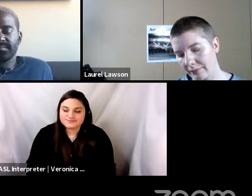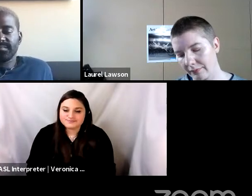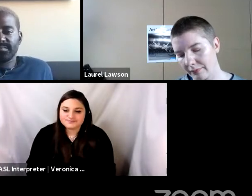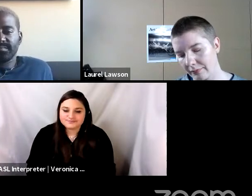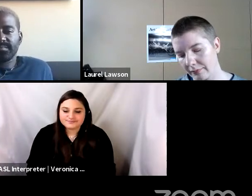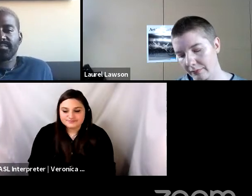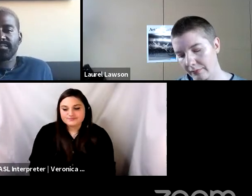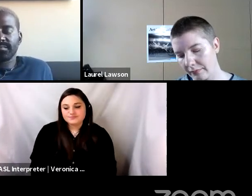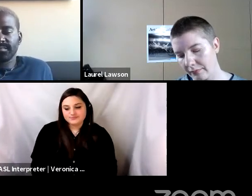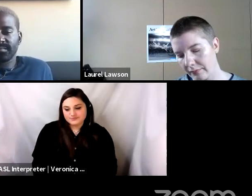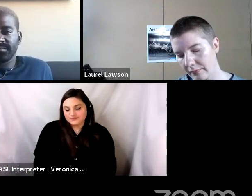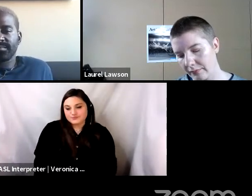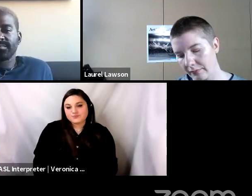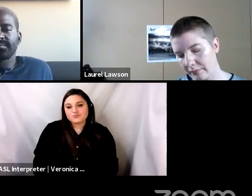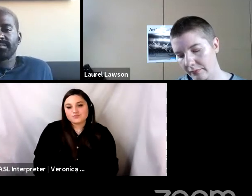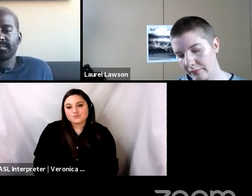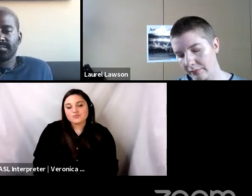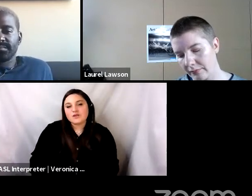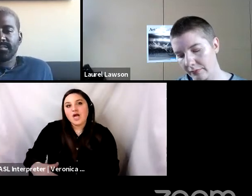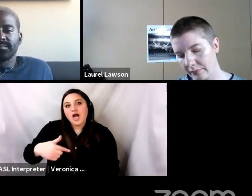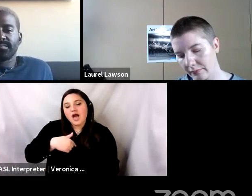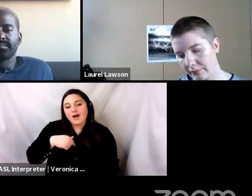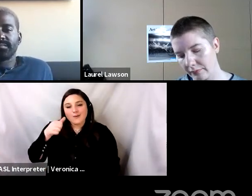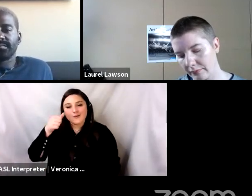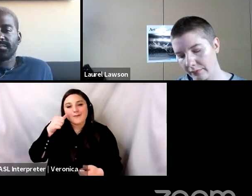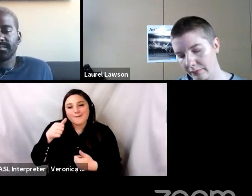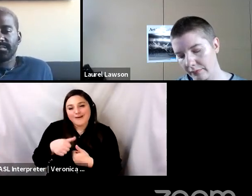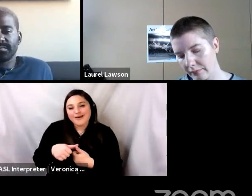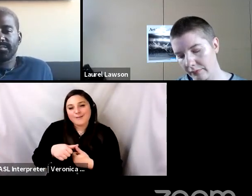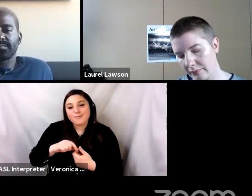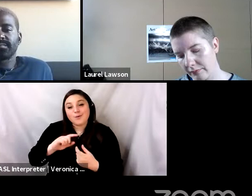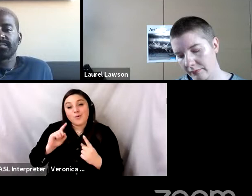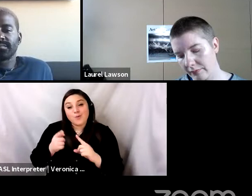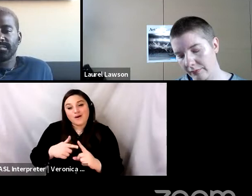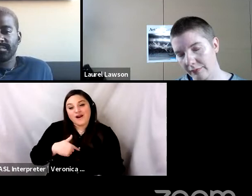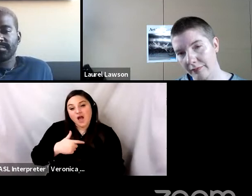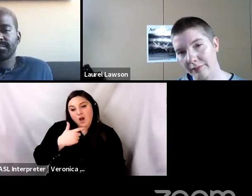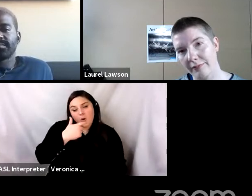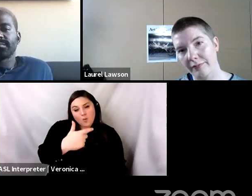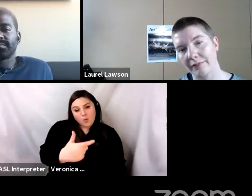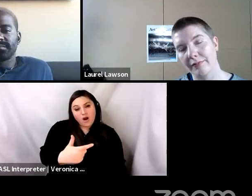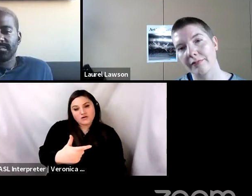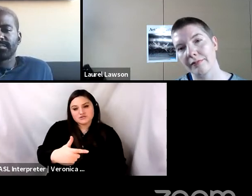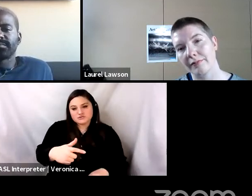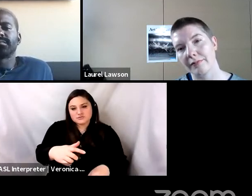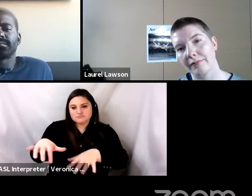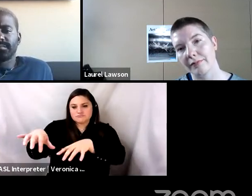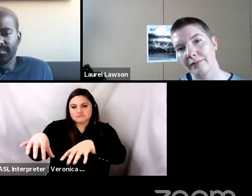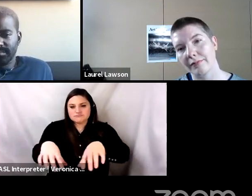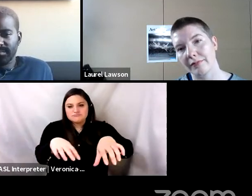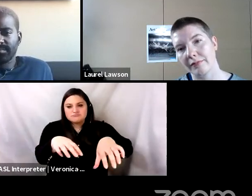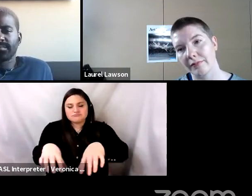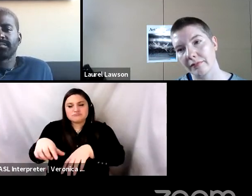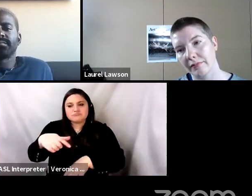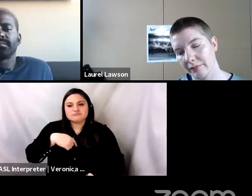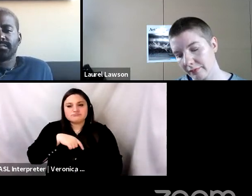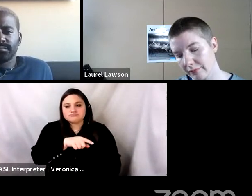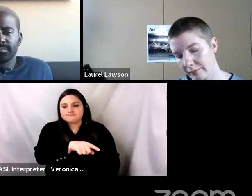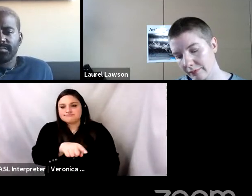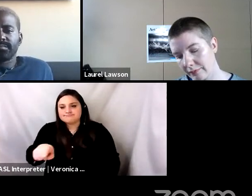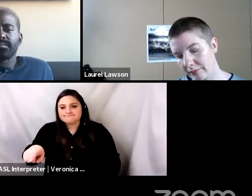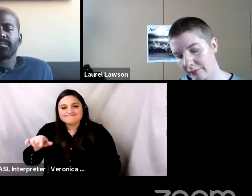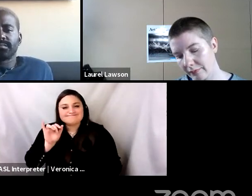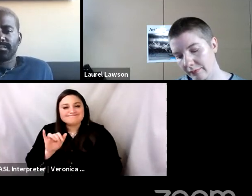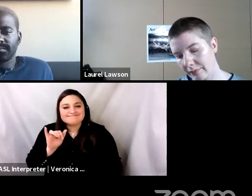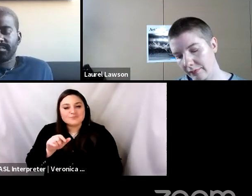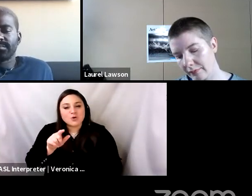this network that was part of the collage of different forms of activism that you're